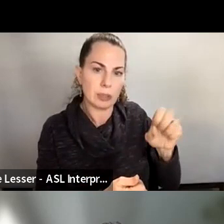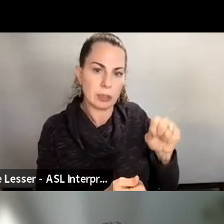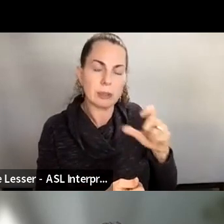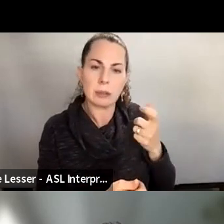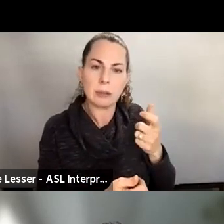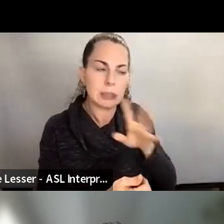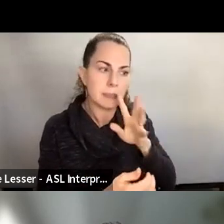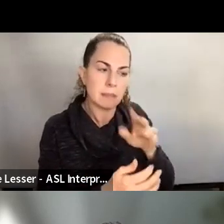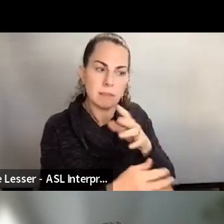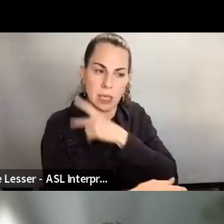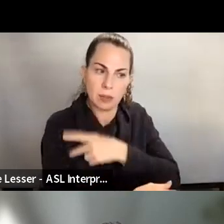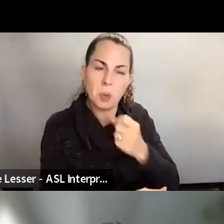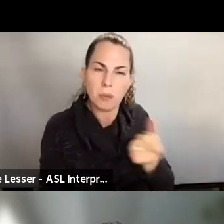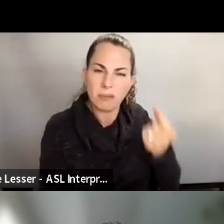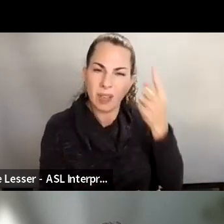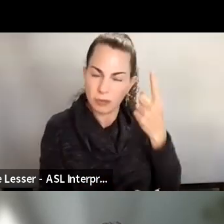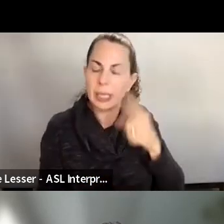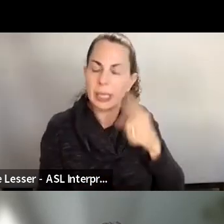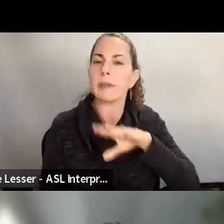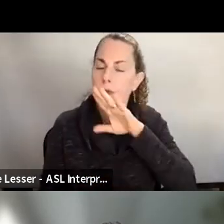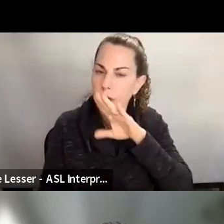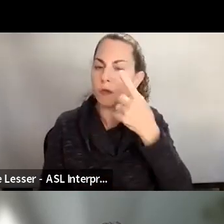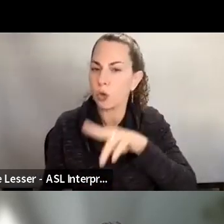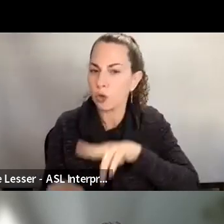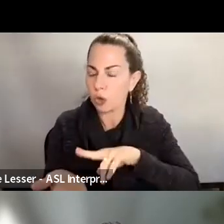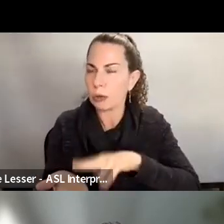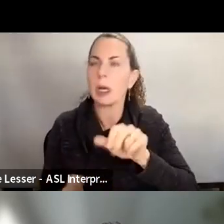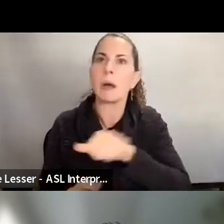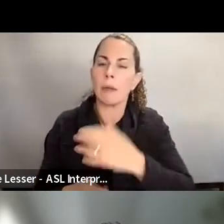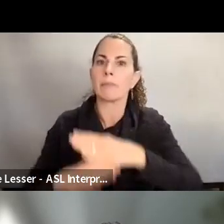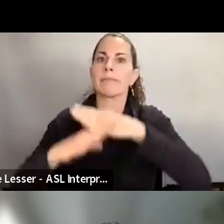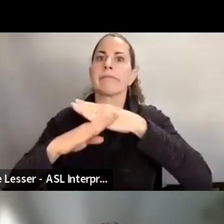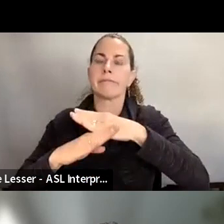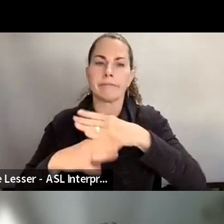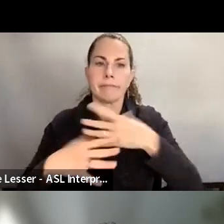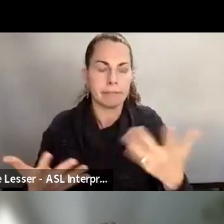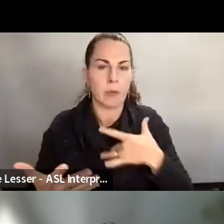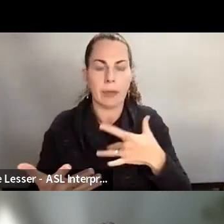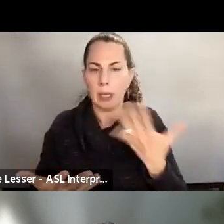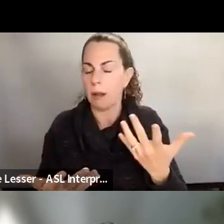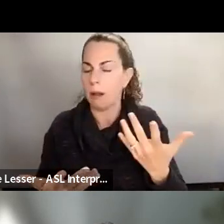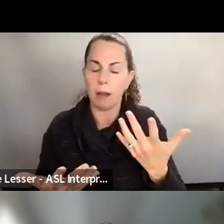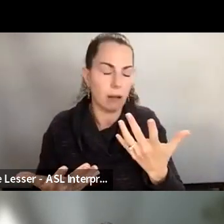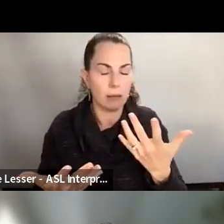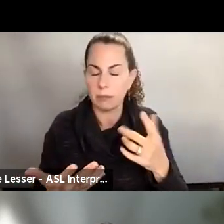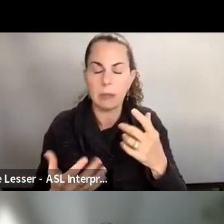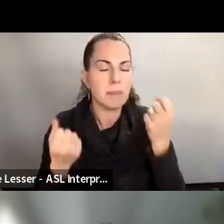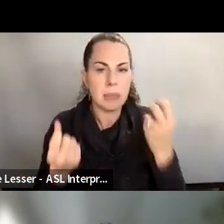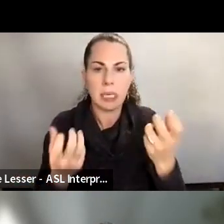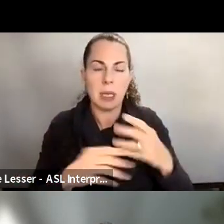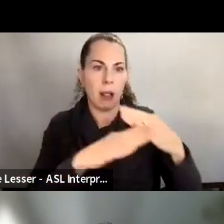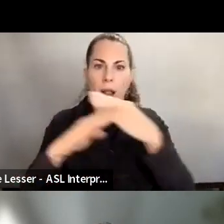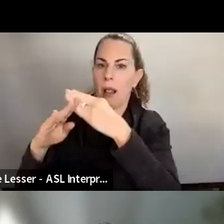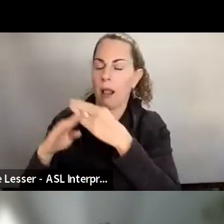how frustrating this additional barrier in an already a land with minefields everywhere was